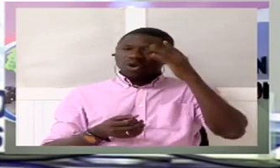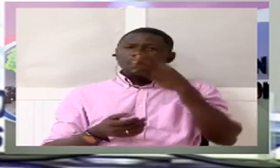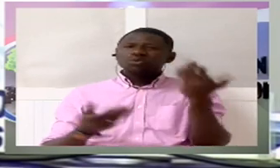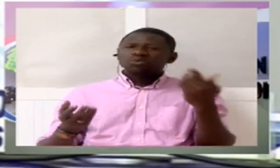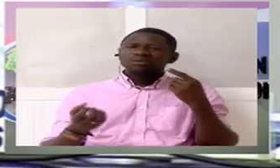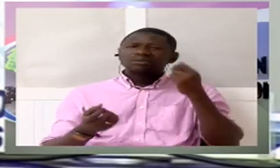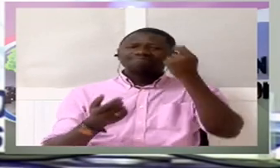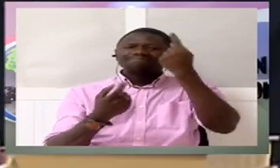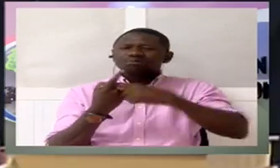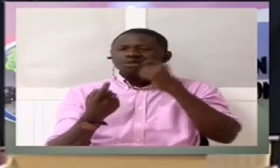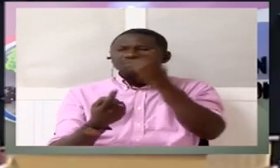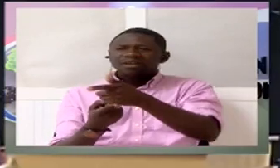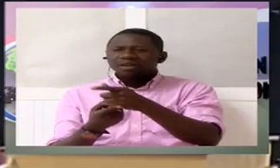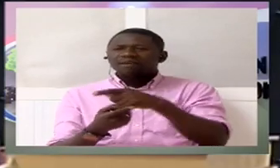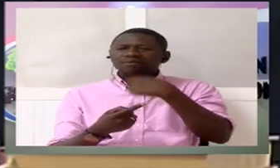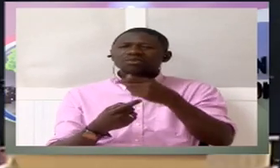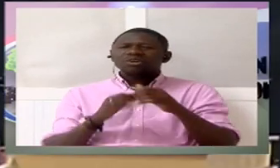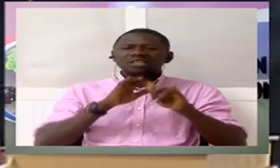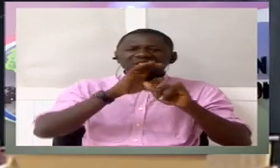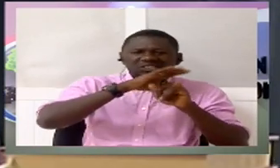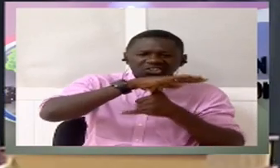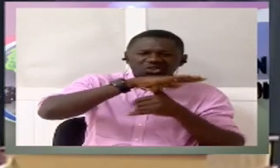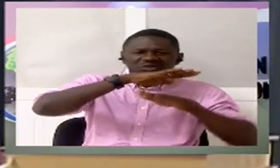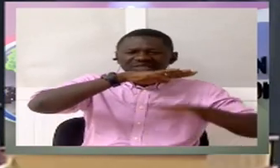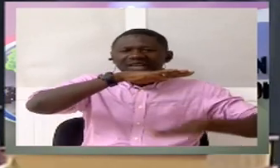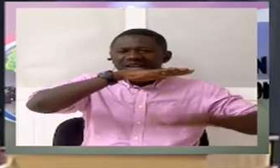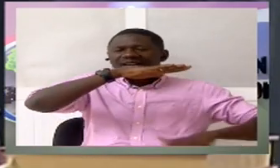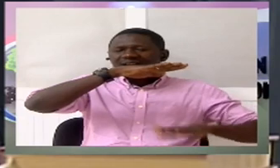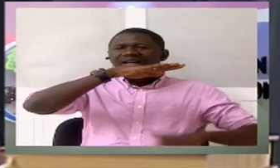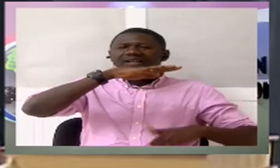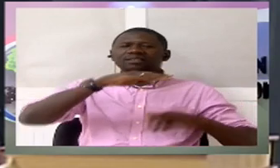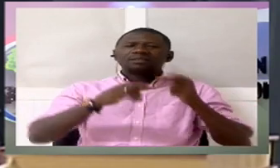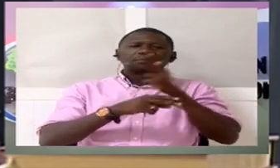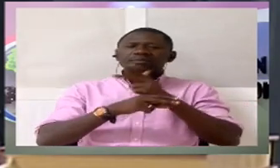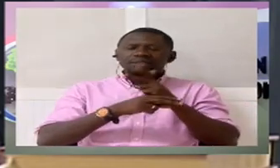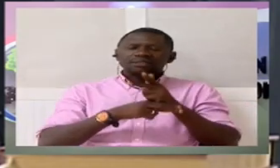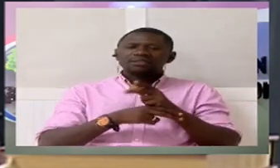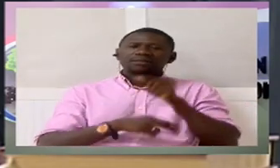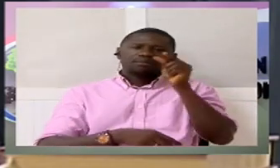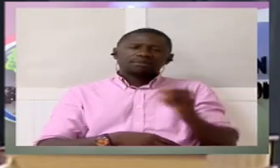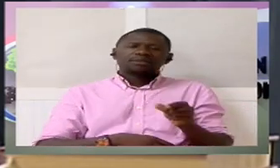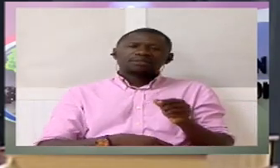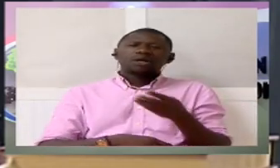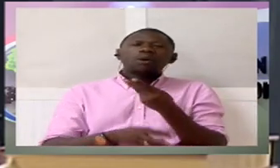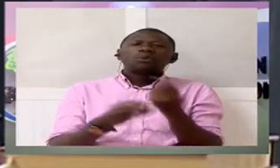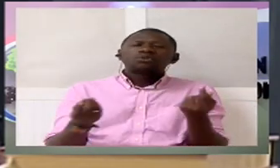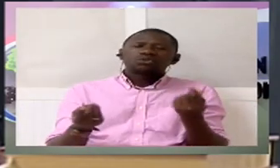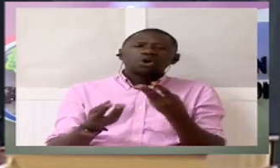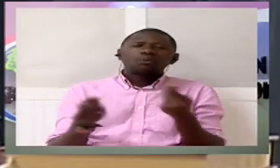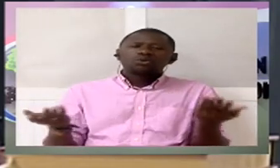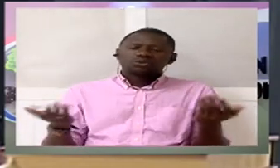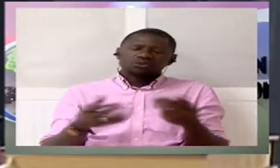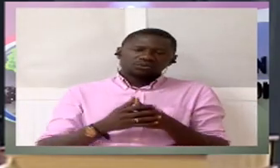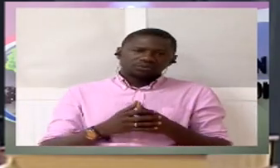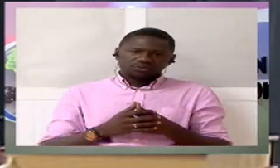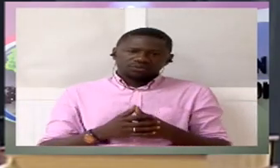a junior prisons officer? Oh, yeah, lonne. Wallo jo salary kawo jo mendila wonya. Jelle mu puru me